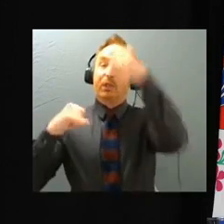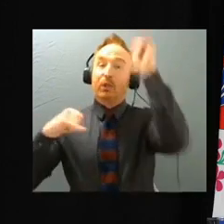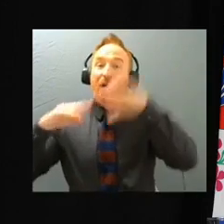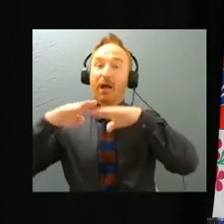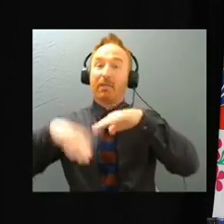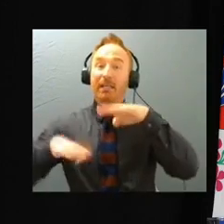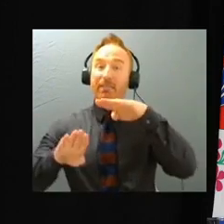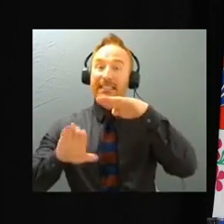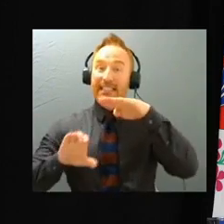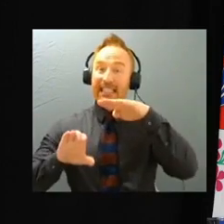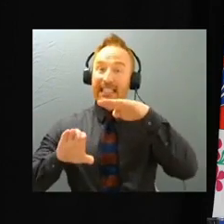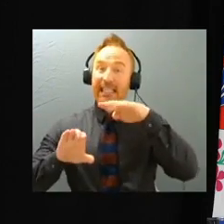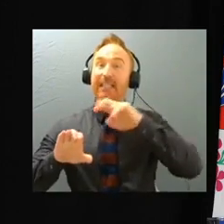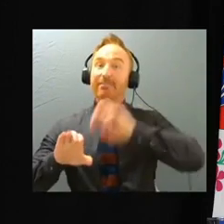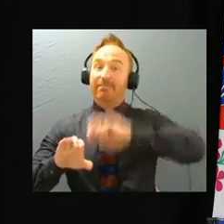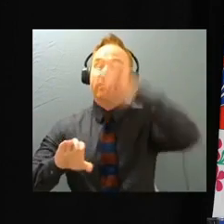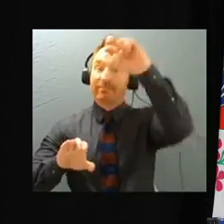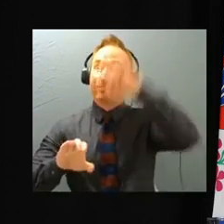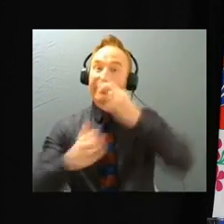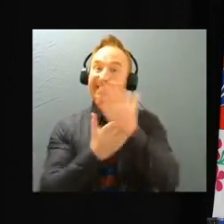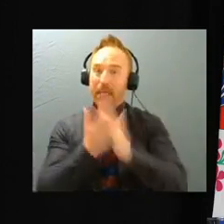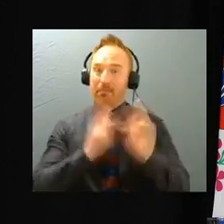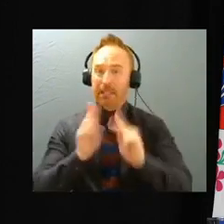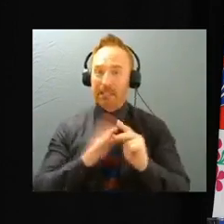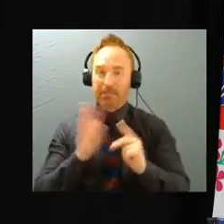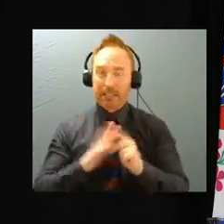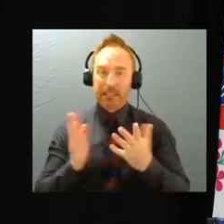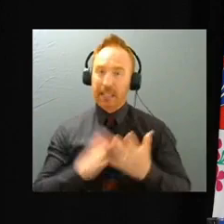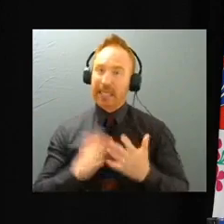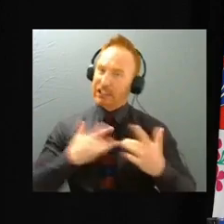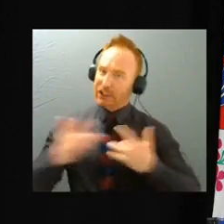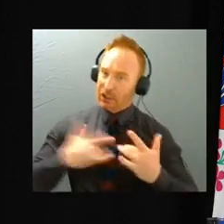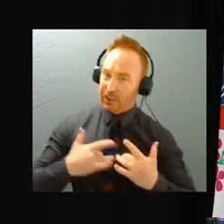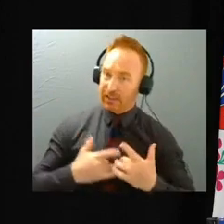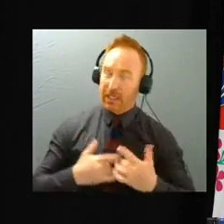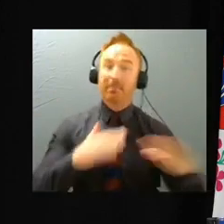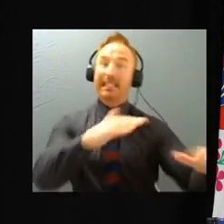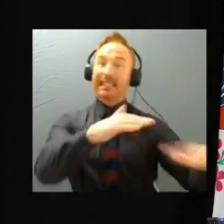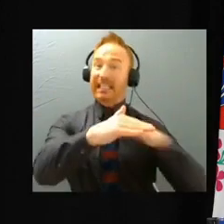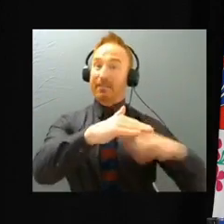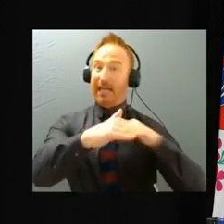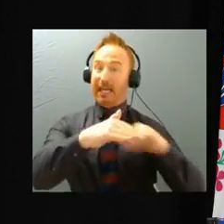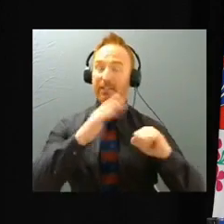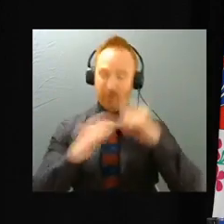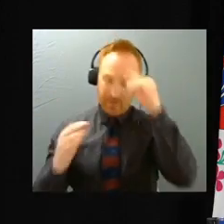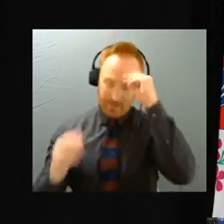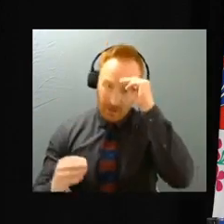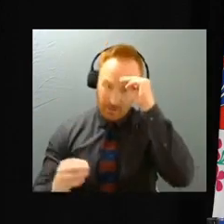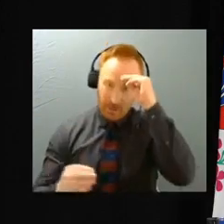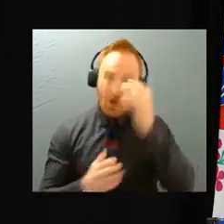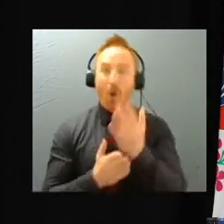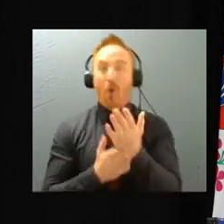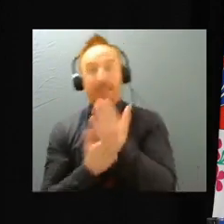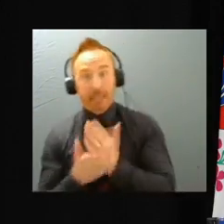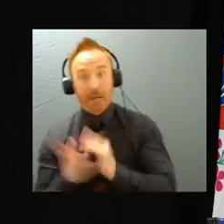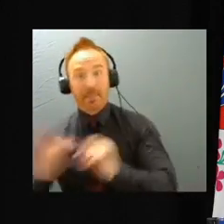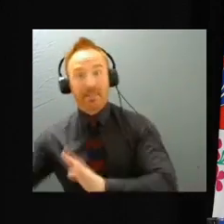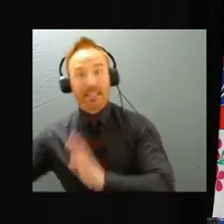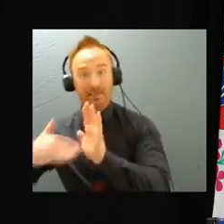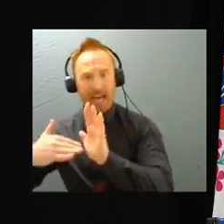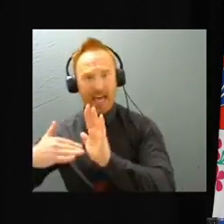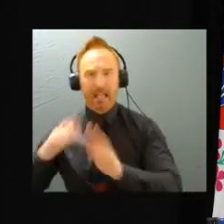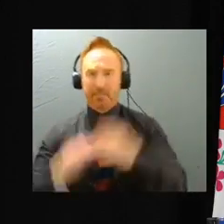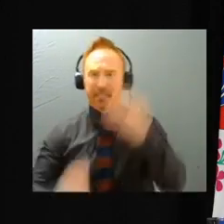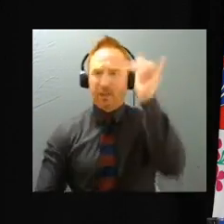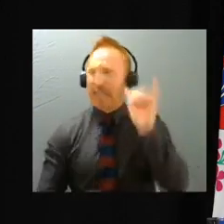getting the emails to reconsider, just as I'm reading the ones that ask me why we're moving so slowly. To be completely